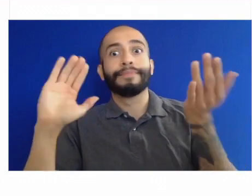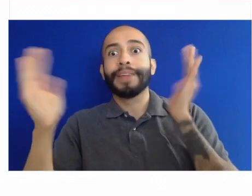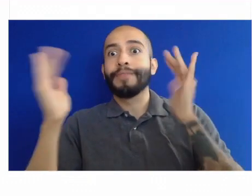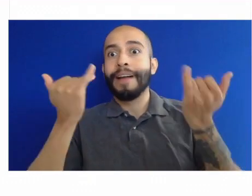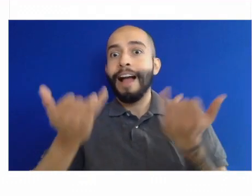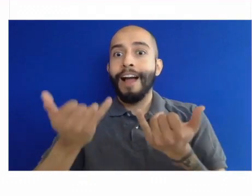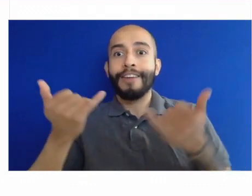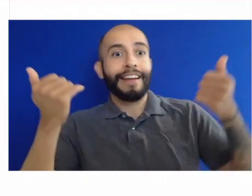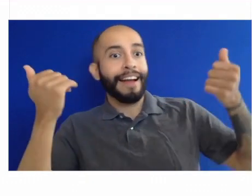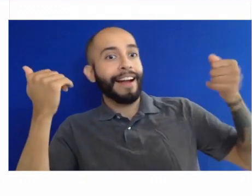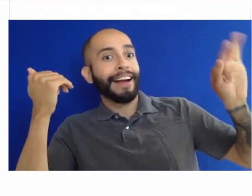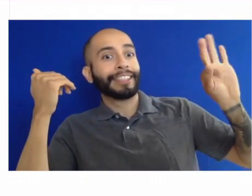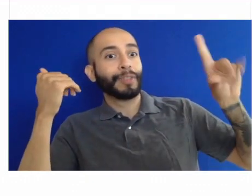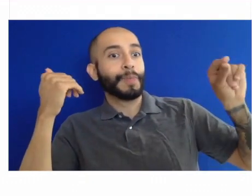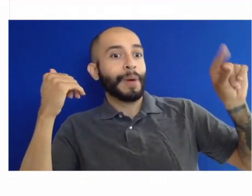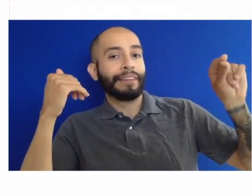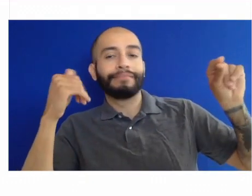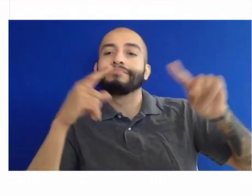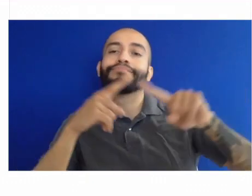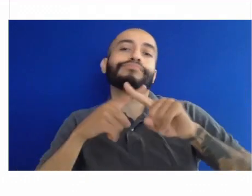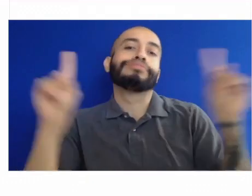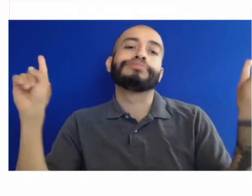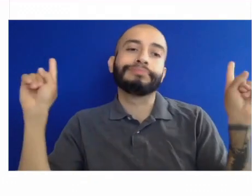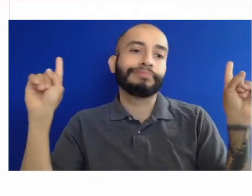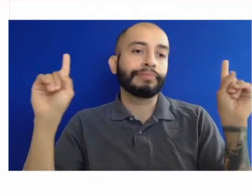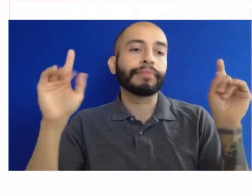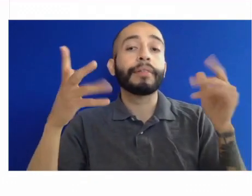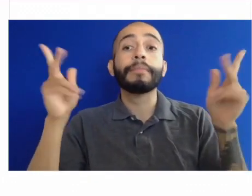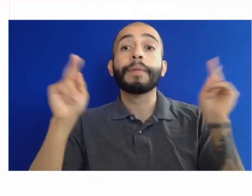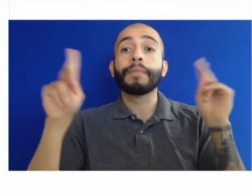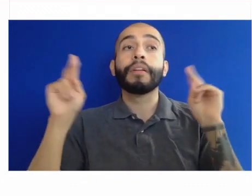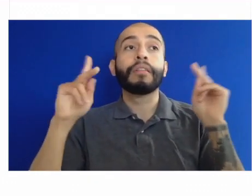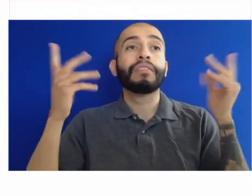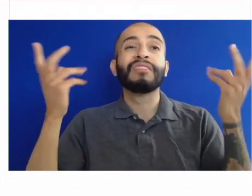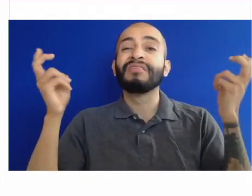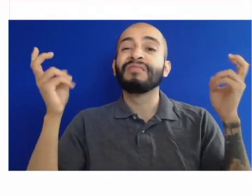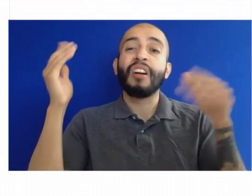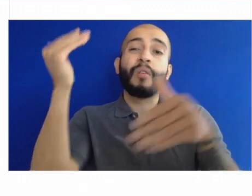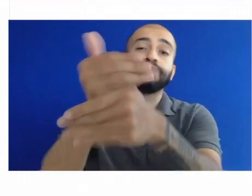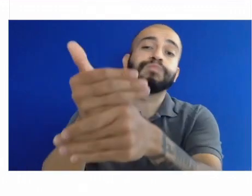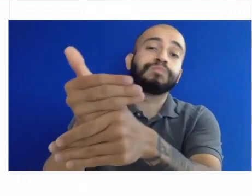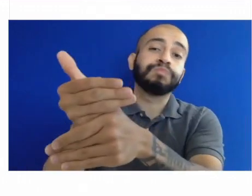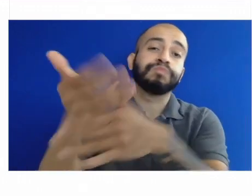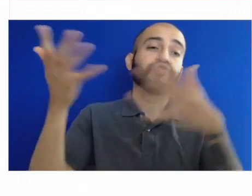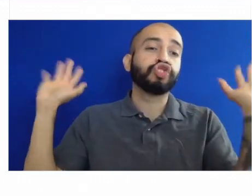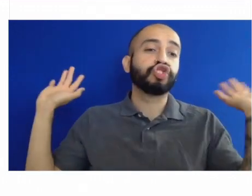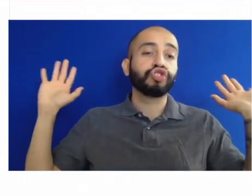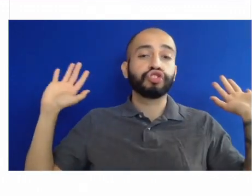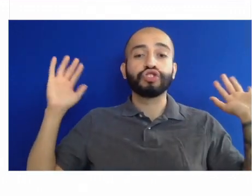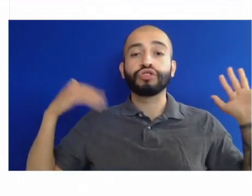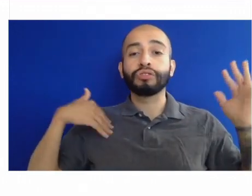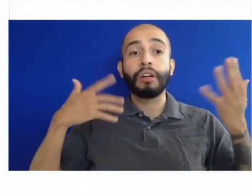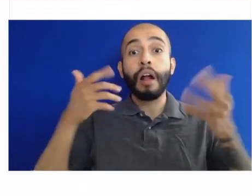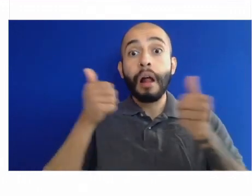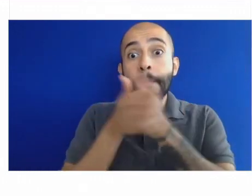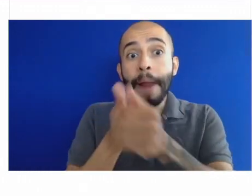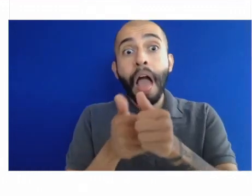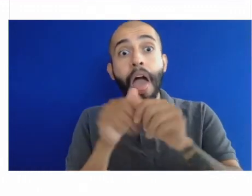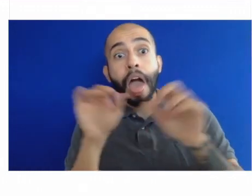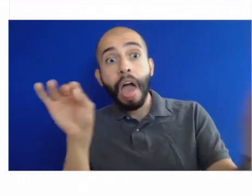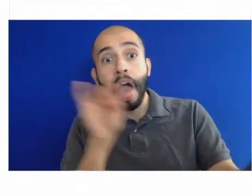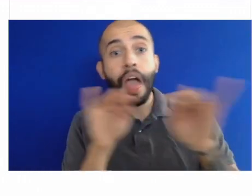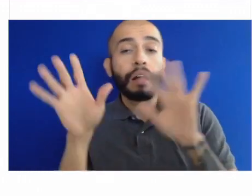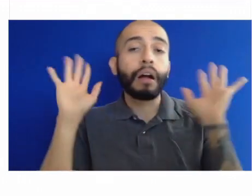nothing. They refused to comply. Even look at what's happening right now in the United States. Public health did not lead